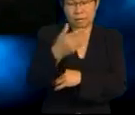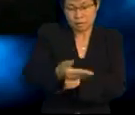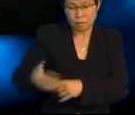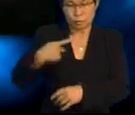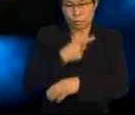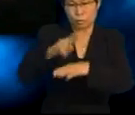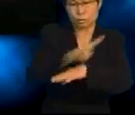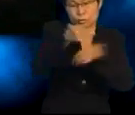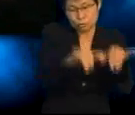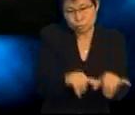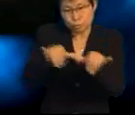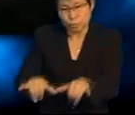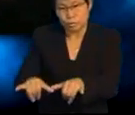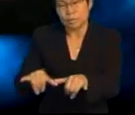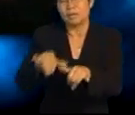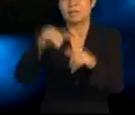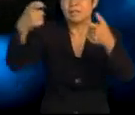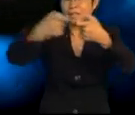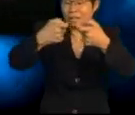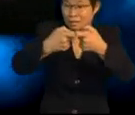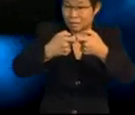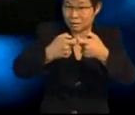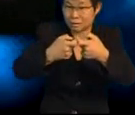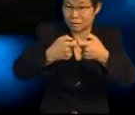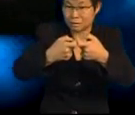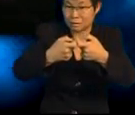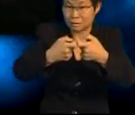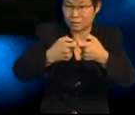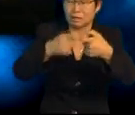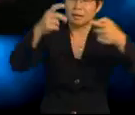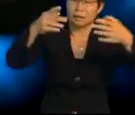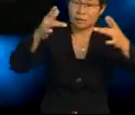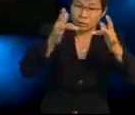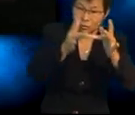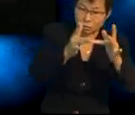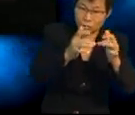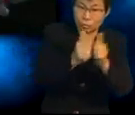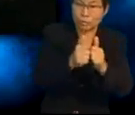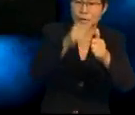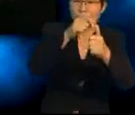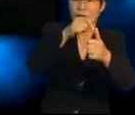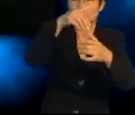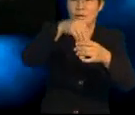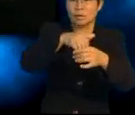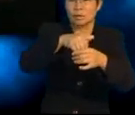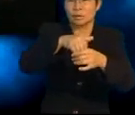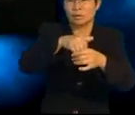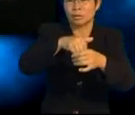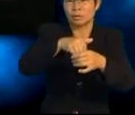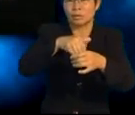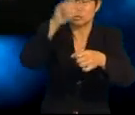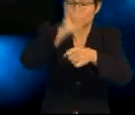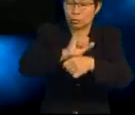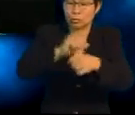we use to measure electric currents. It has to be connected in a series in order for it to